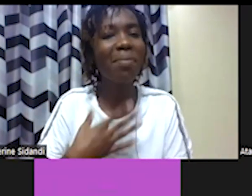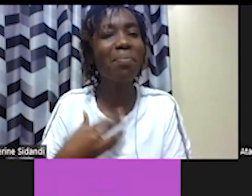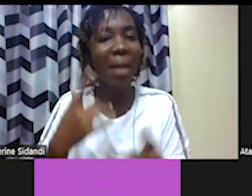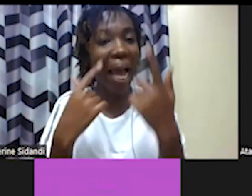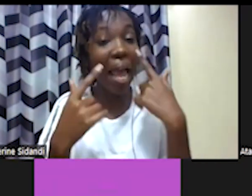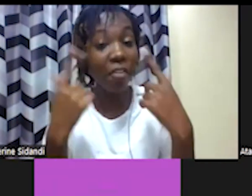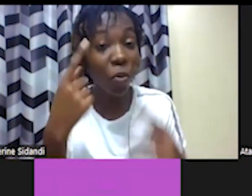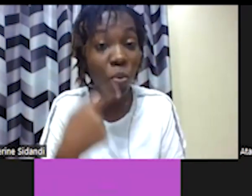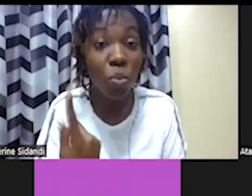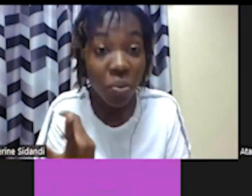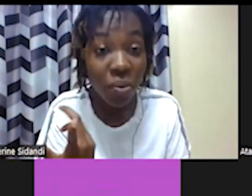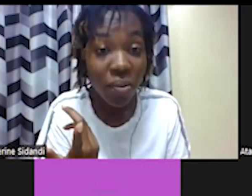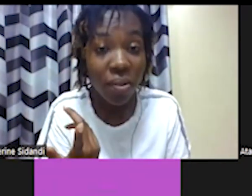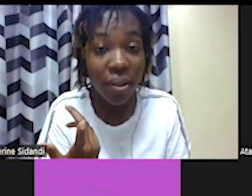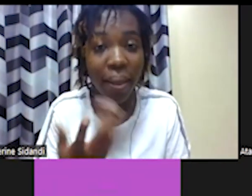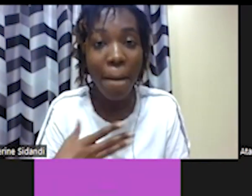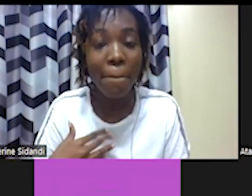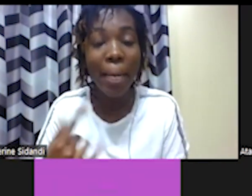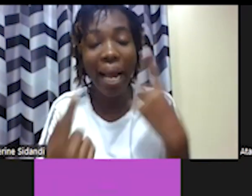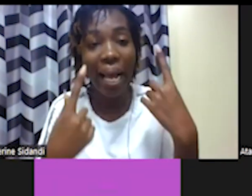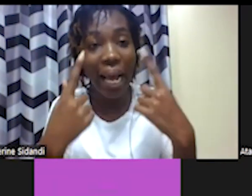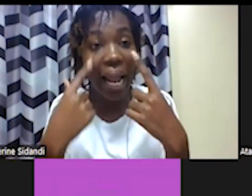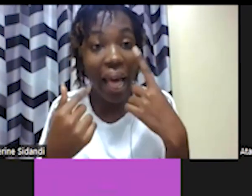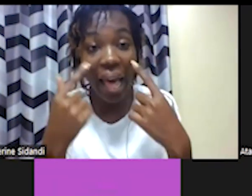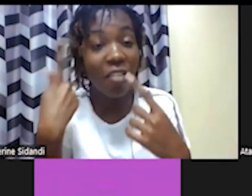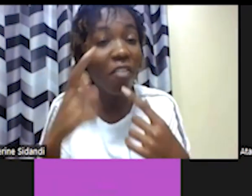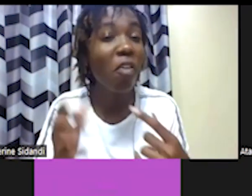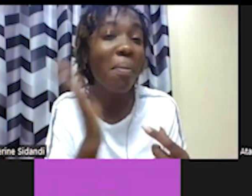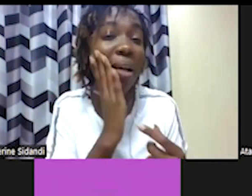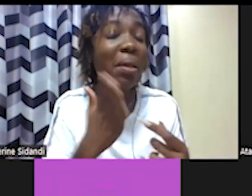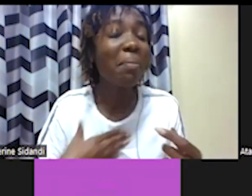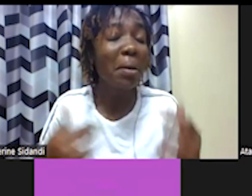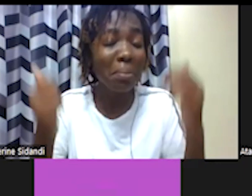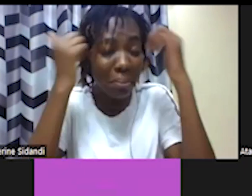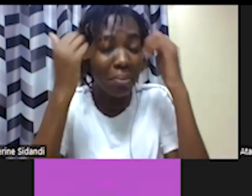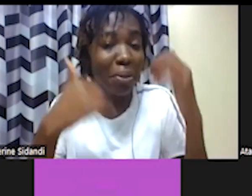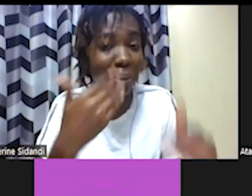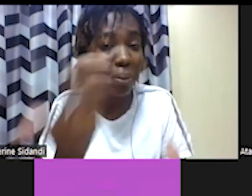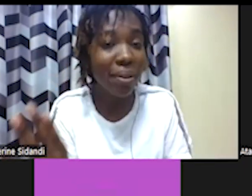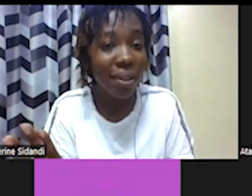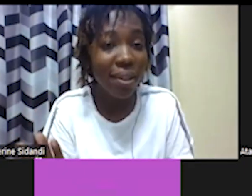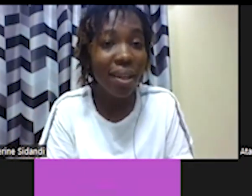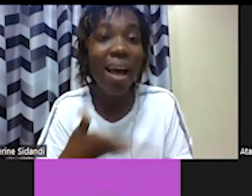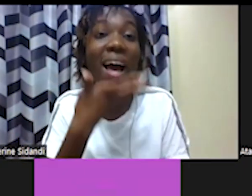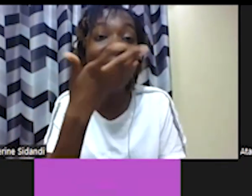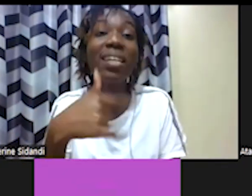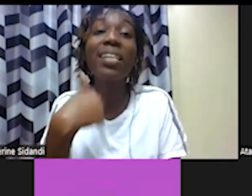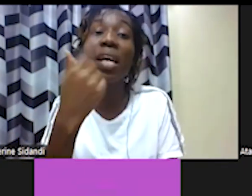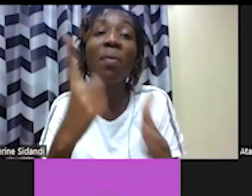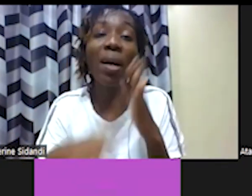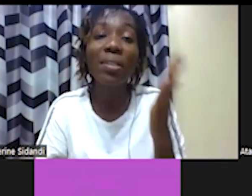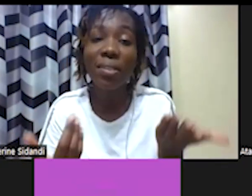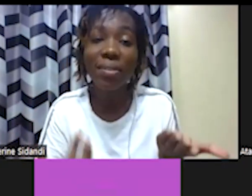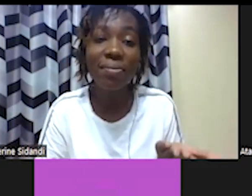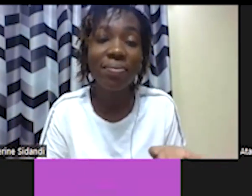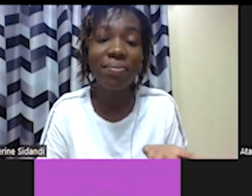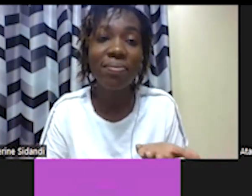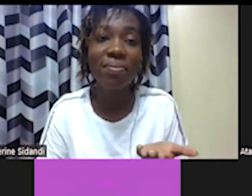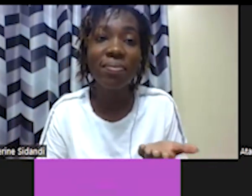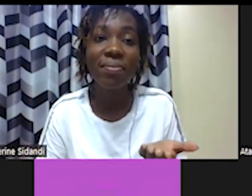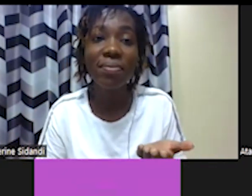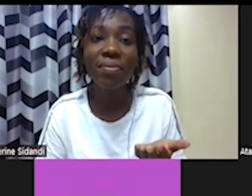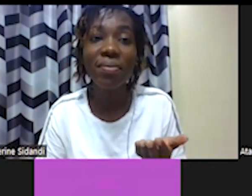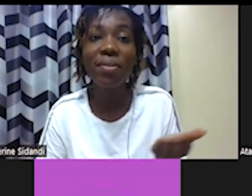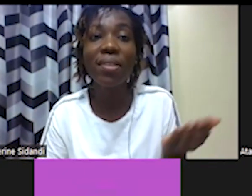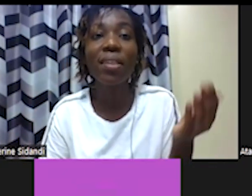nani? Will I cry to my illiterate mother? What answer will she give me? Will I say